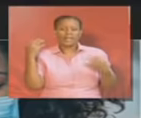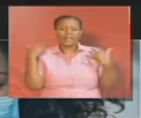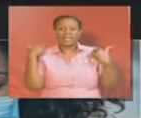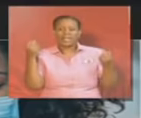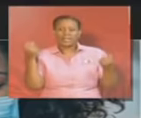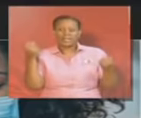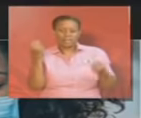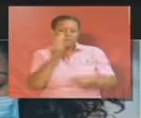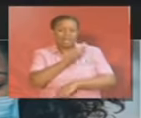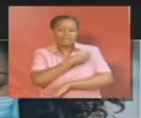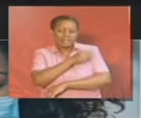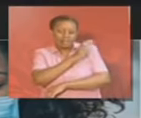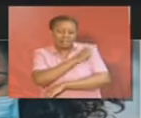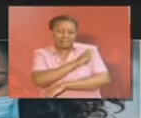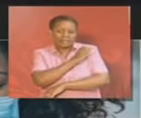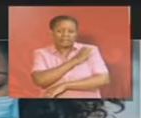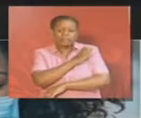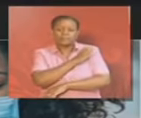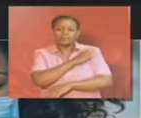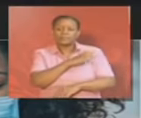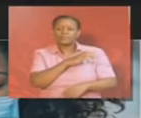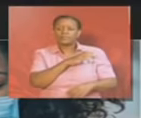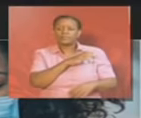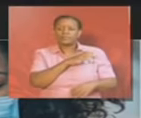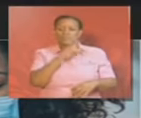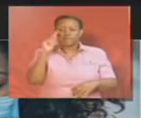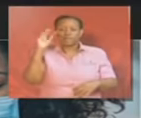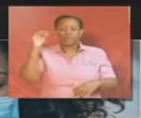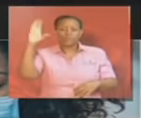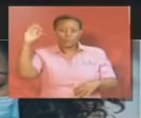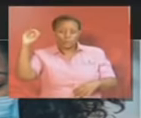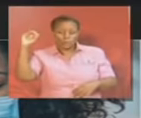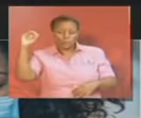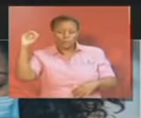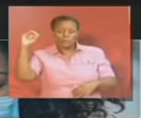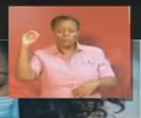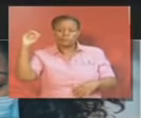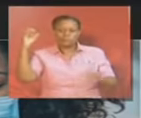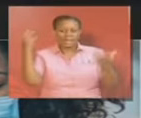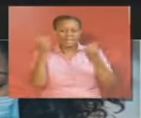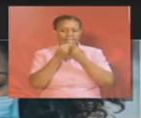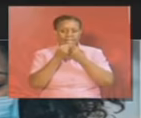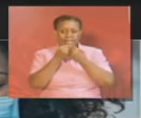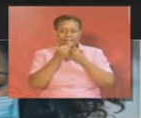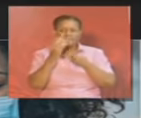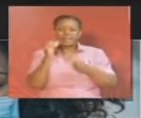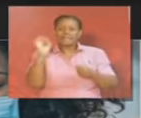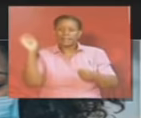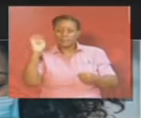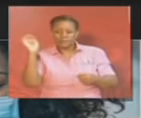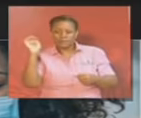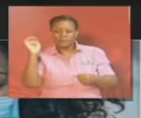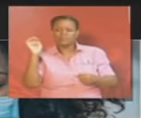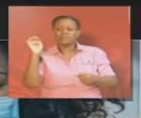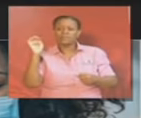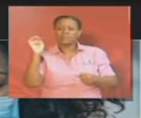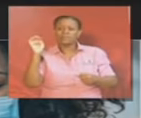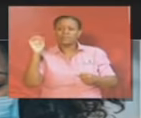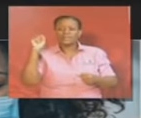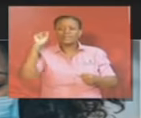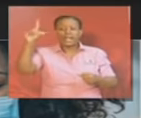Toco 24-hour accident and emergency, and the Sangre Grande Enhanced Health Center. All of